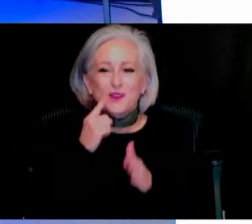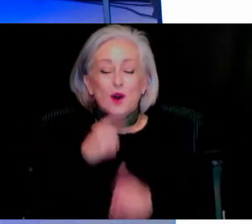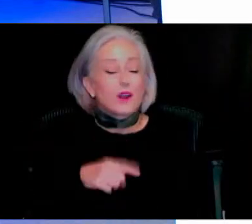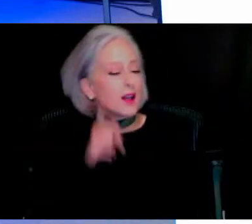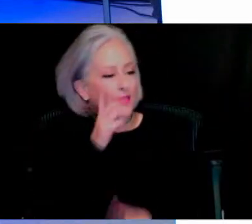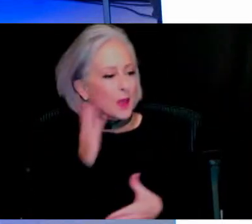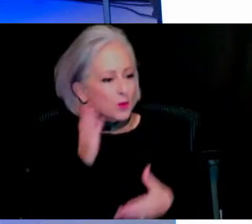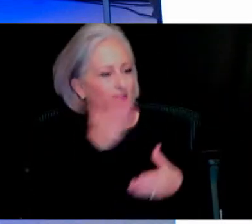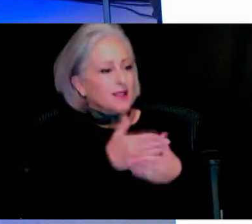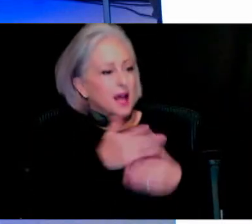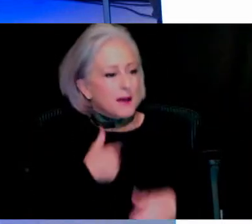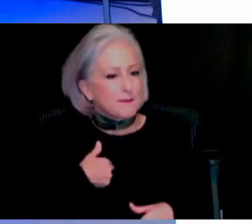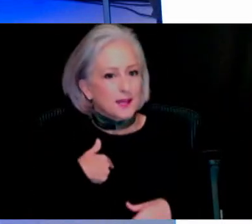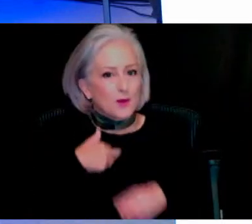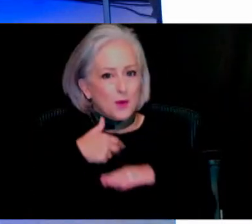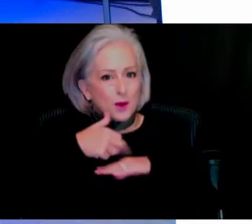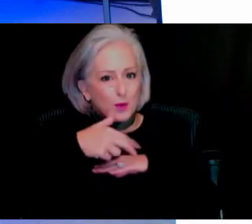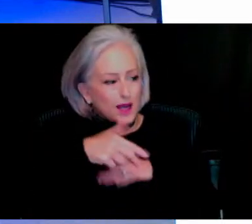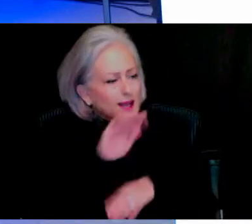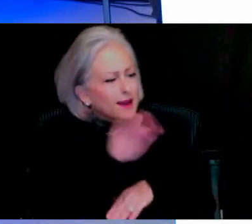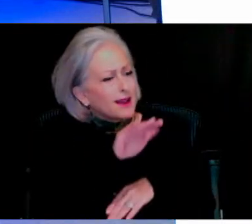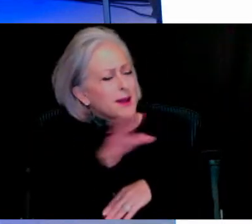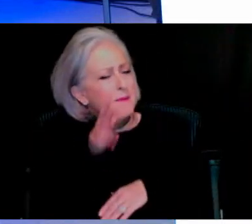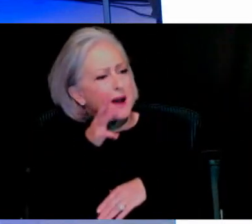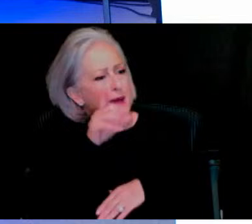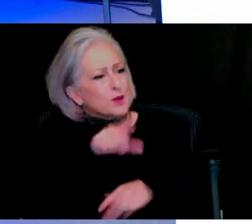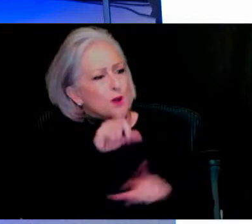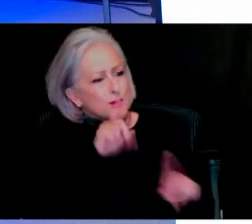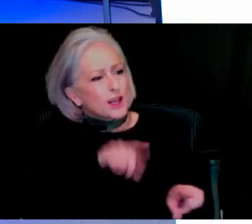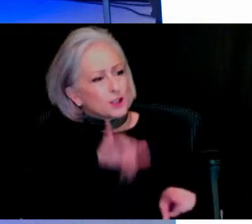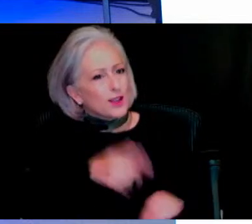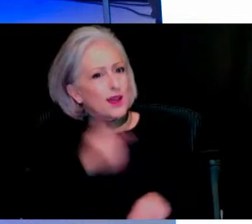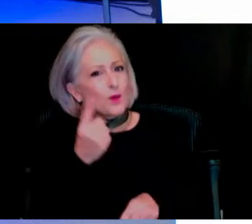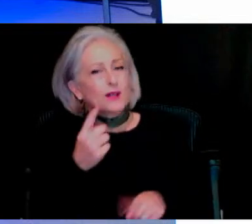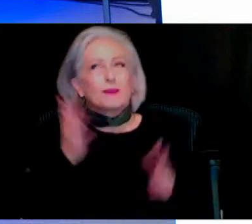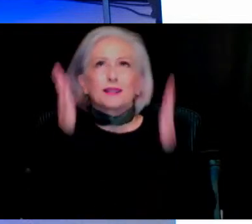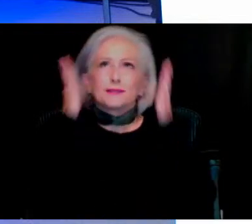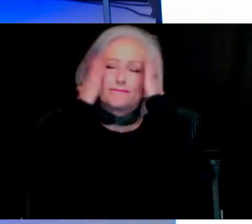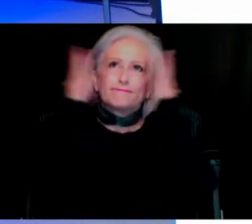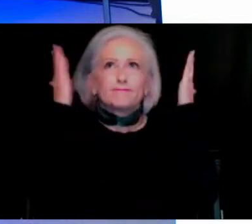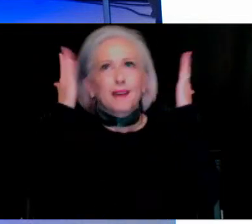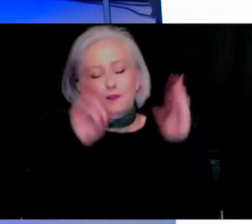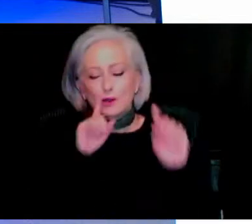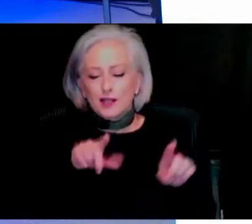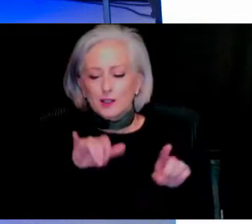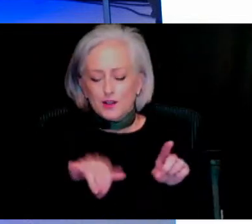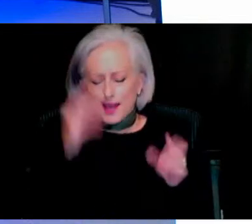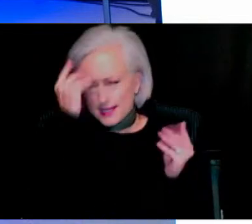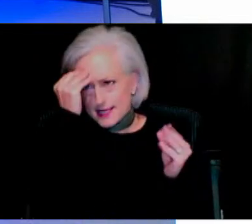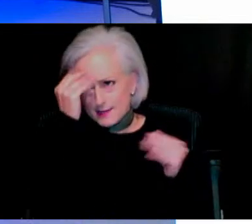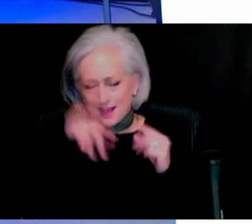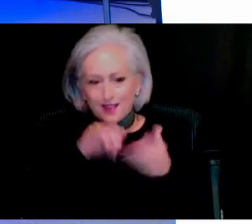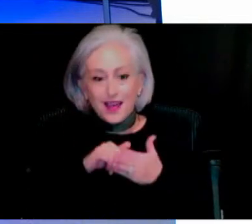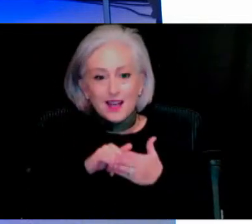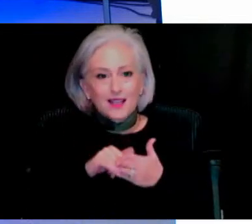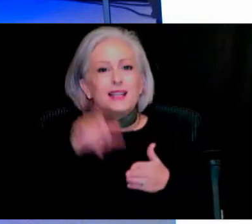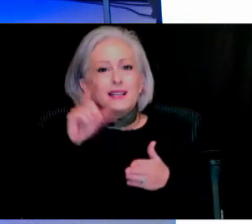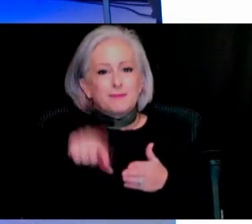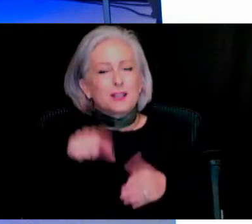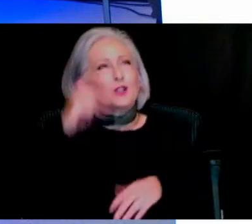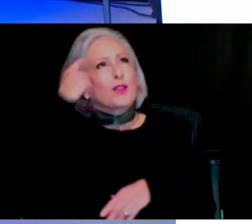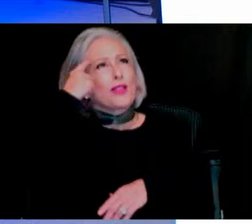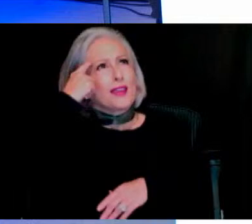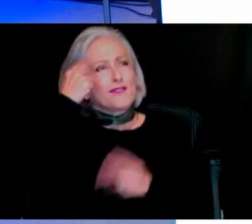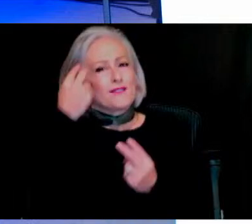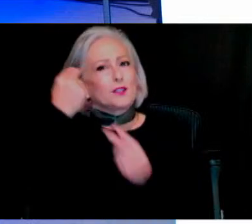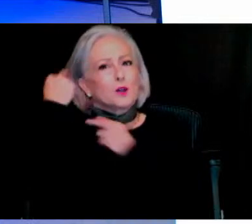walking from one room to another and go, Mom, you have to answer this one, and they'll pull out and I'm like, oh boy, I got to answer this one. I got to really and it does make you stop and reflect for 1 minute and just